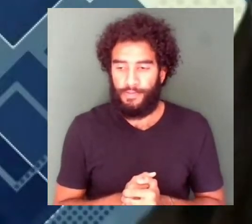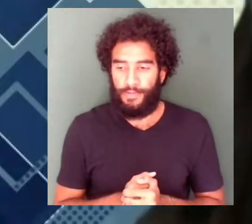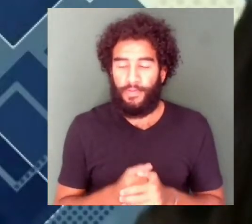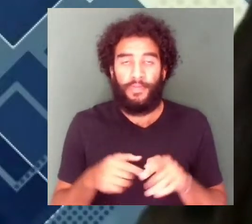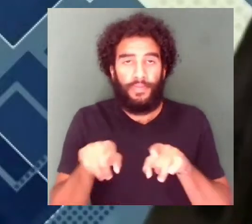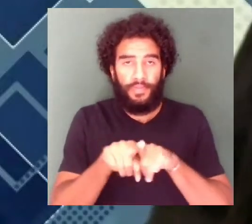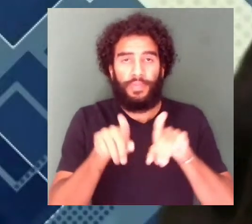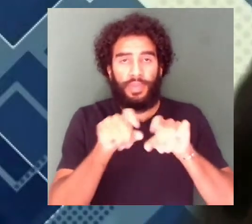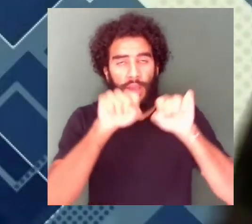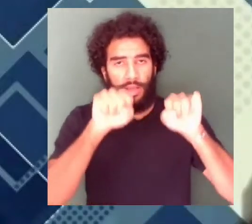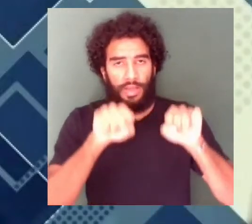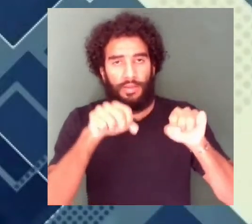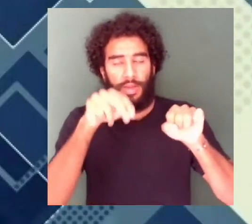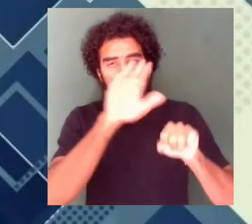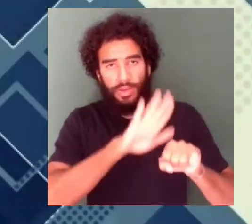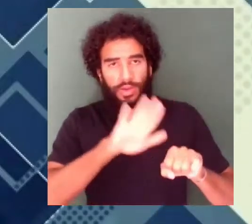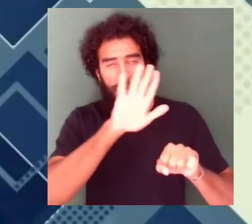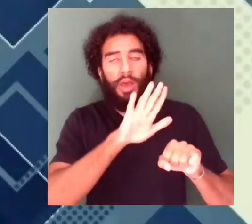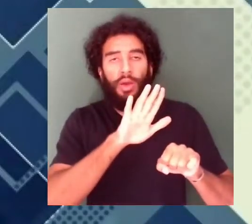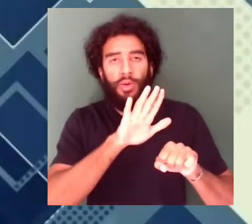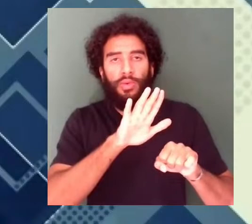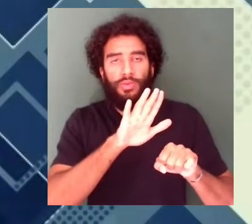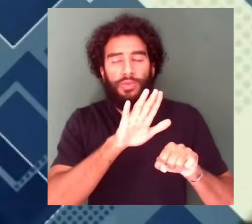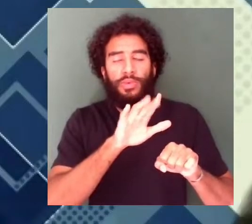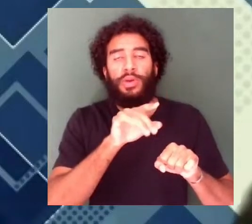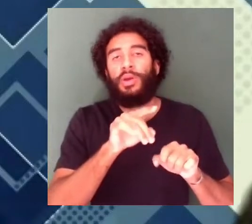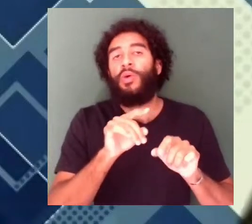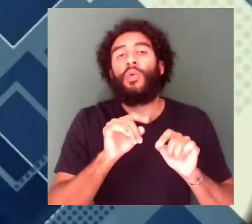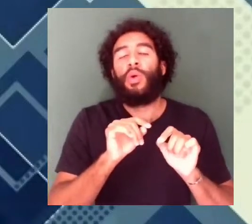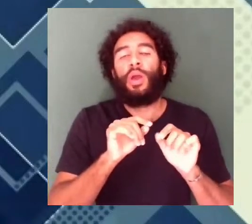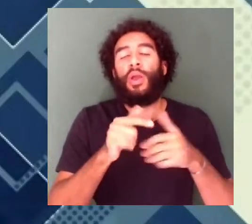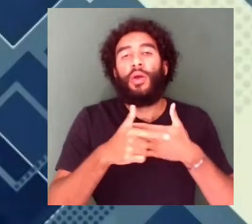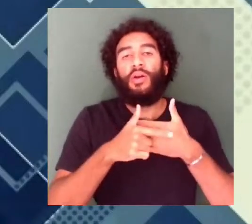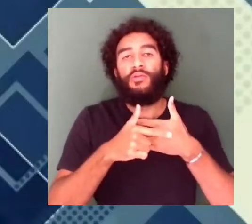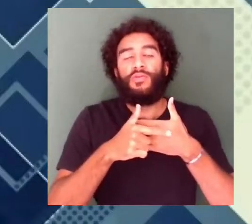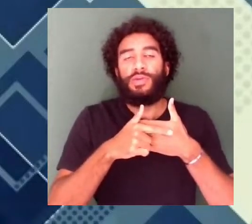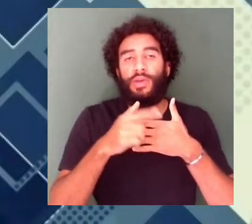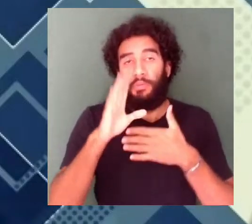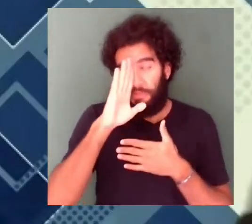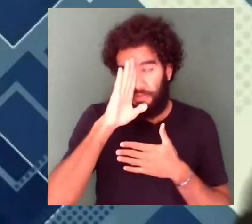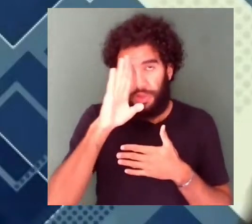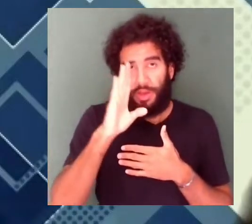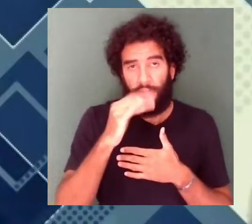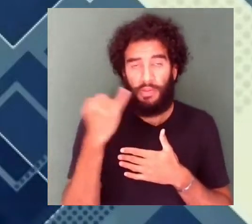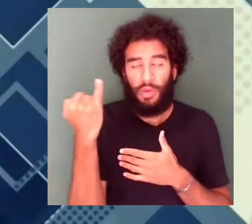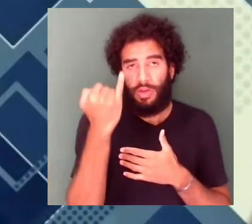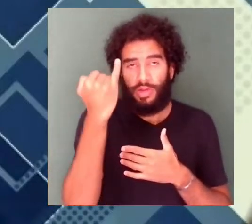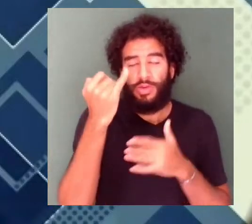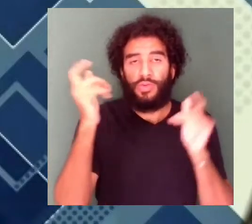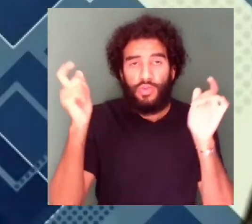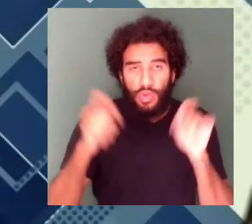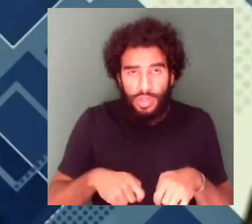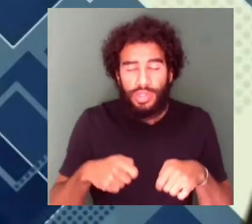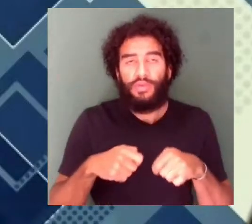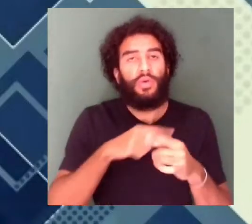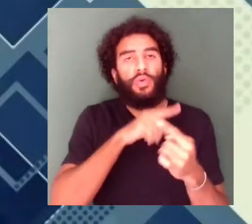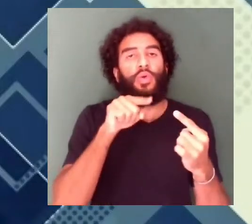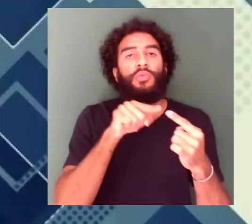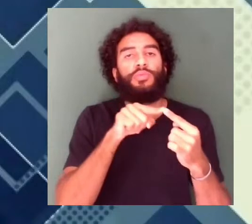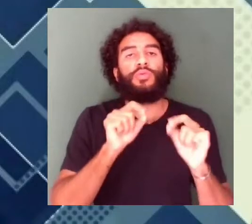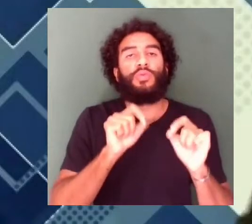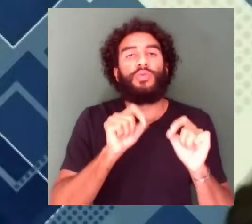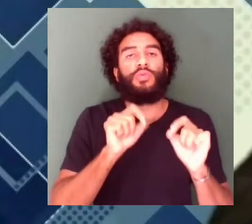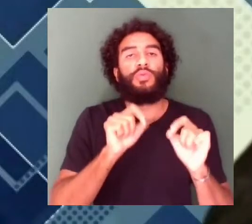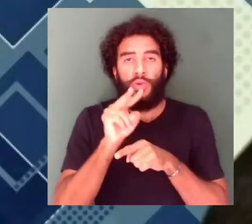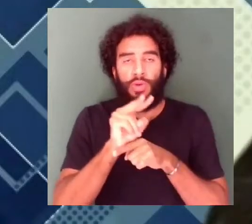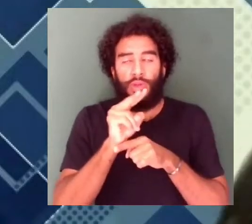to this, we have the national sanitary surveillance system as a